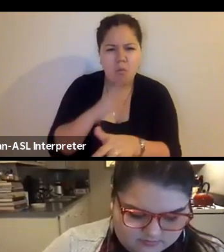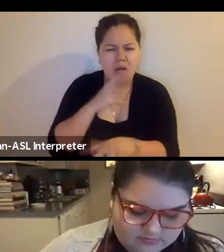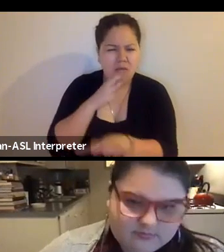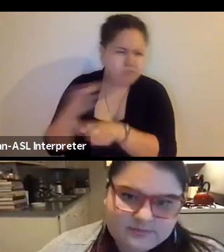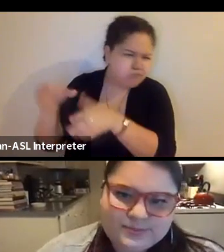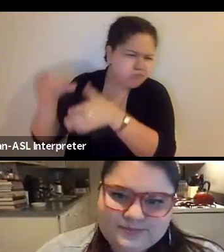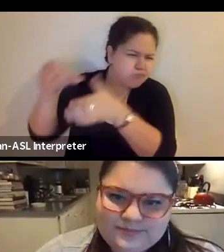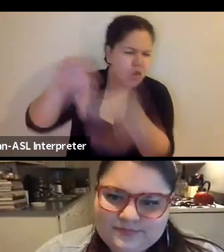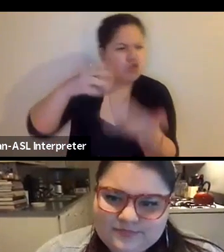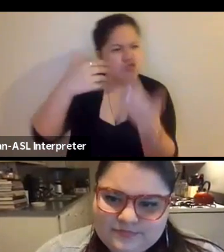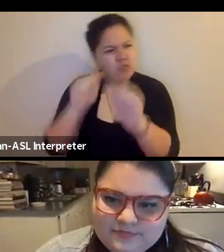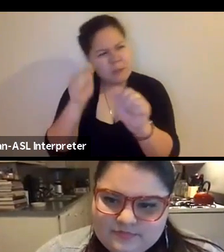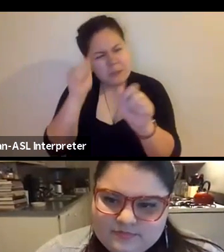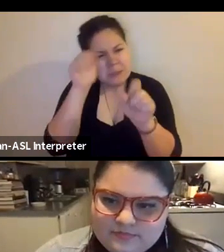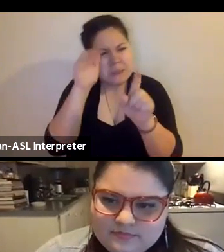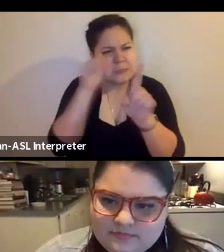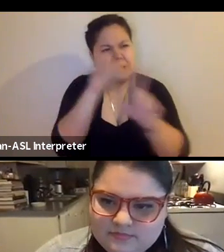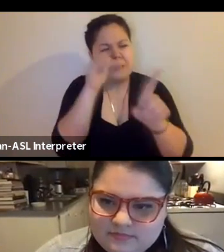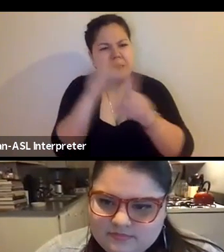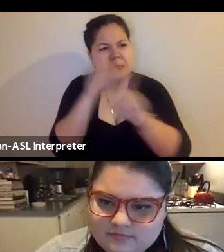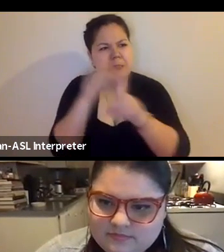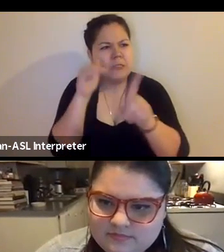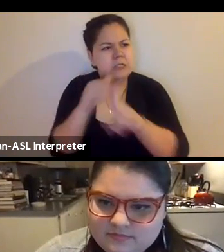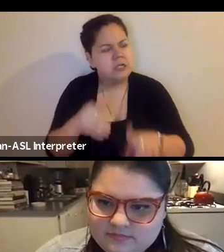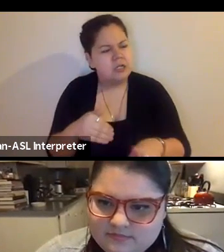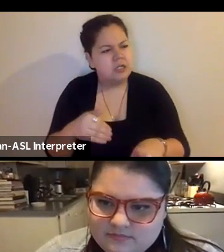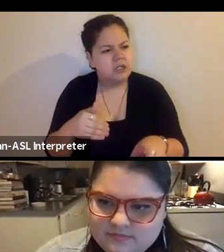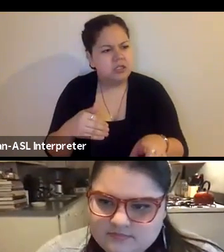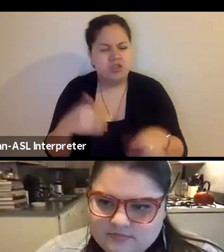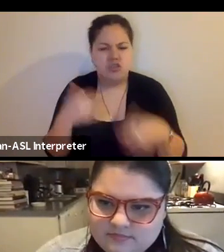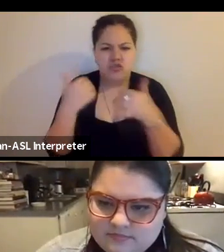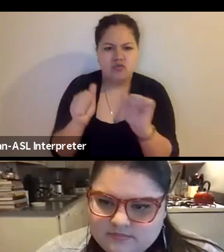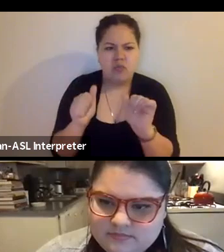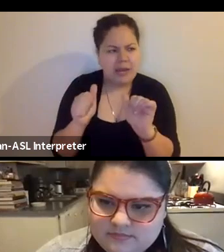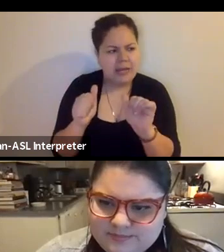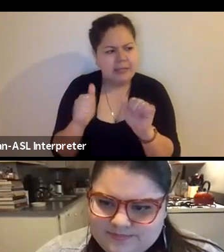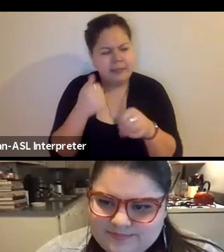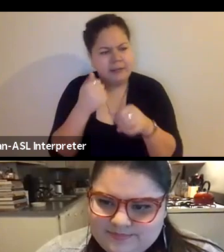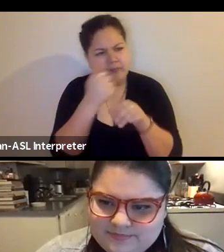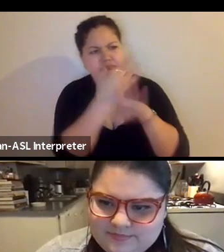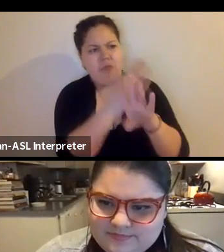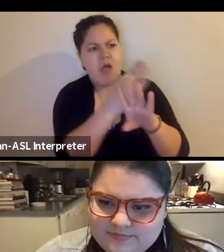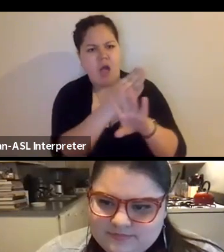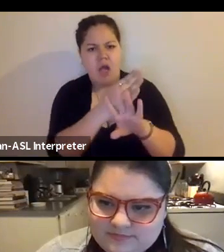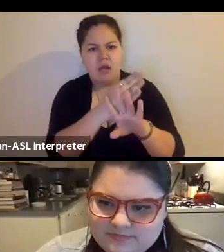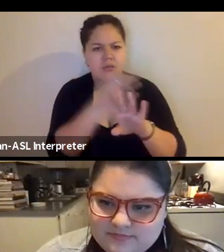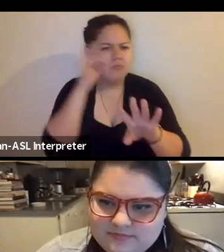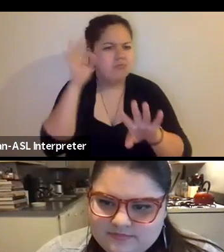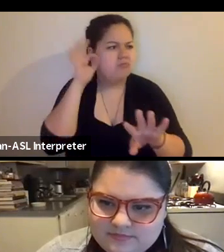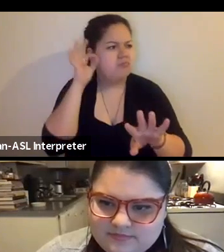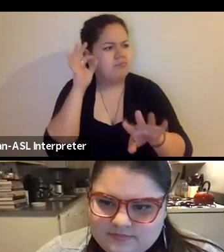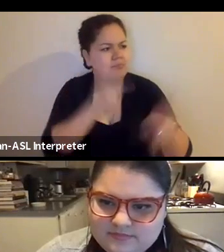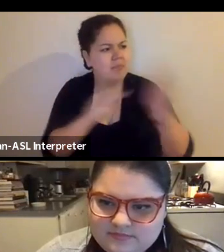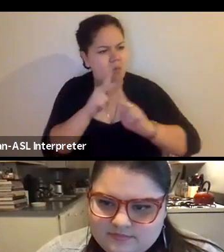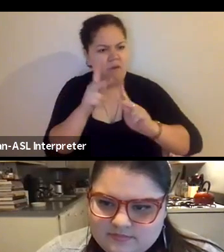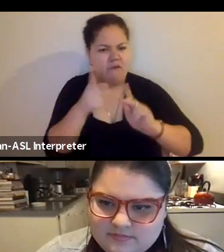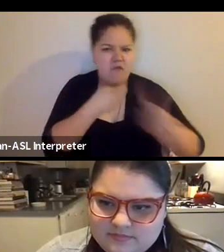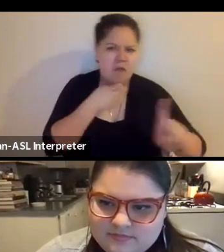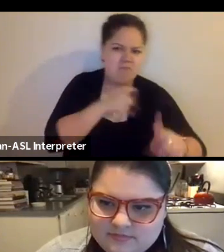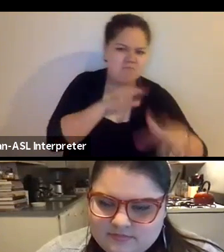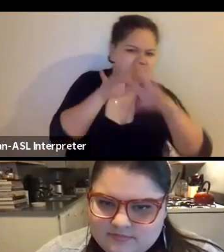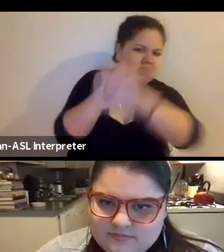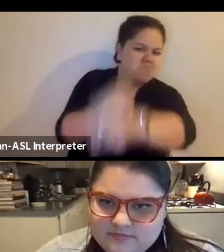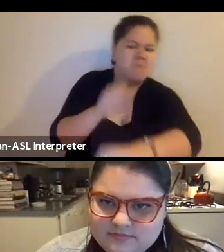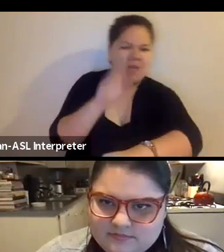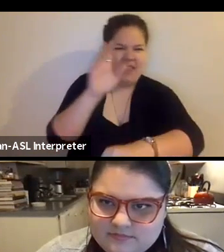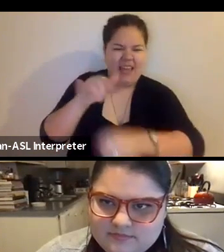you know, quote unquote, restless Indians from stopping to attack their fort. And so they're not recognizing the